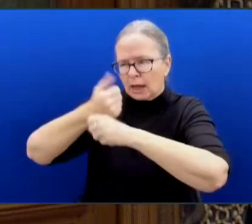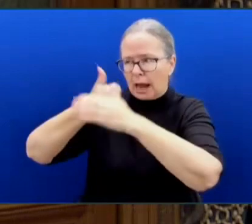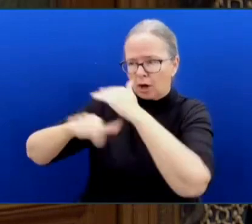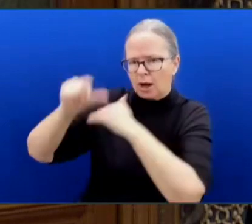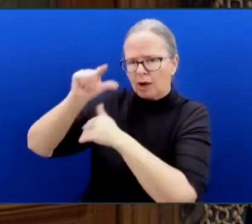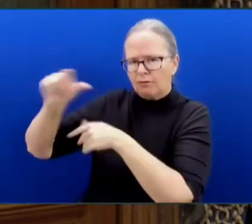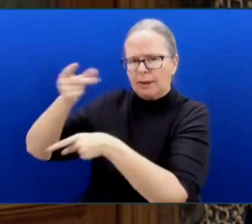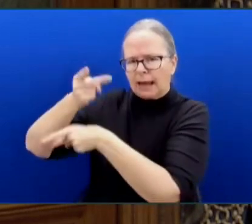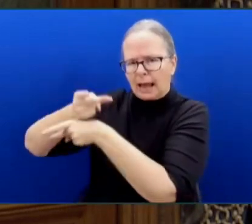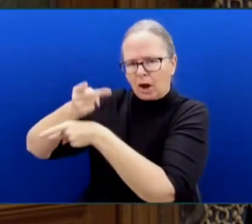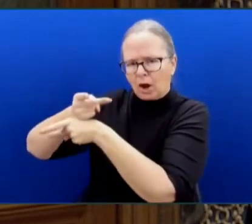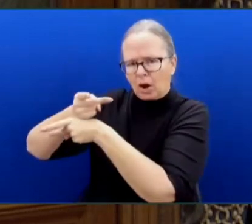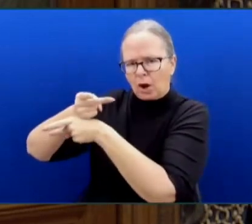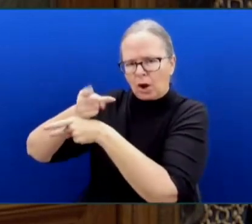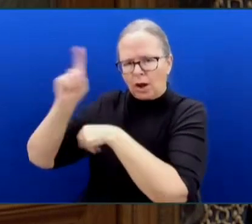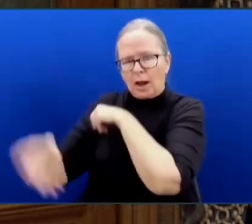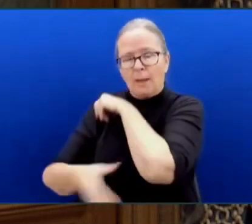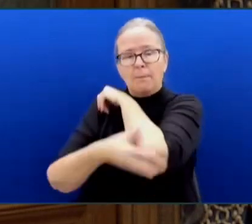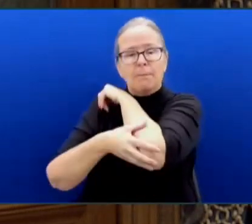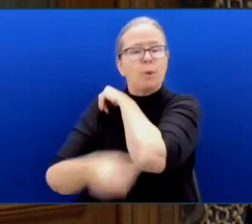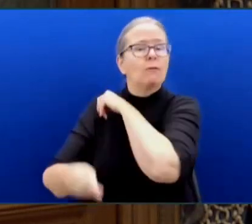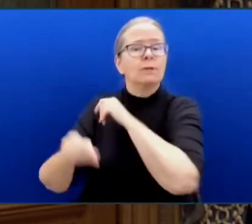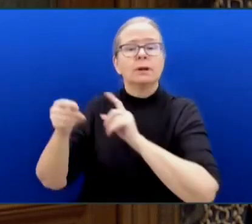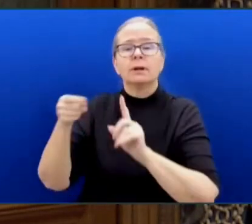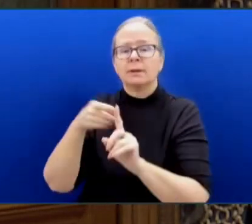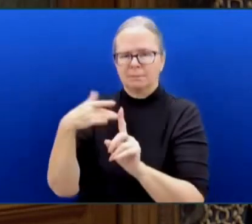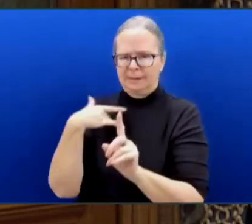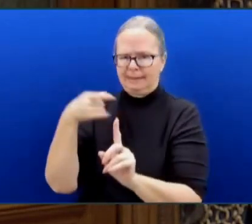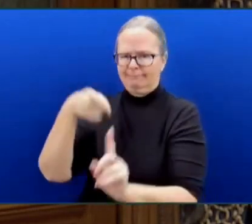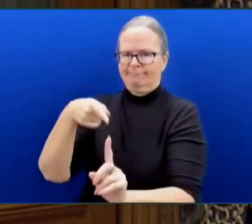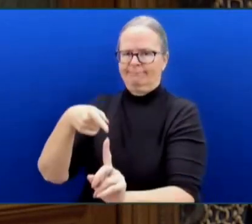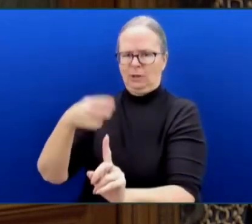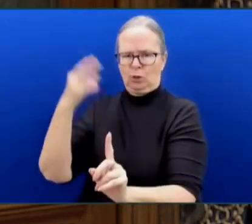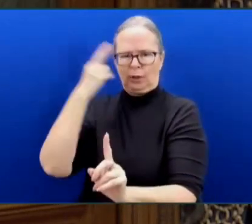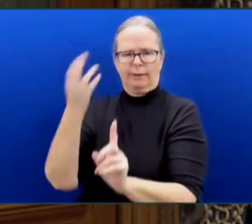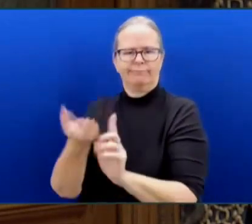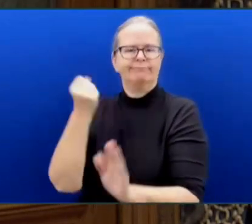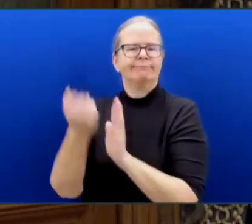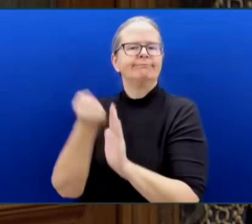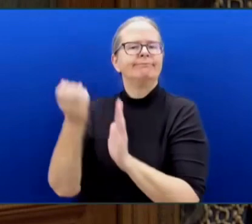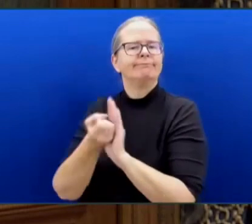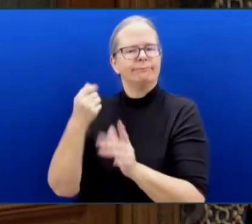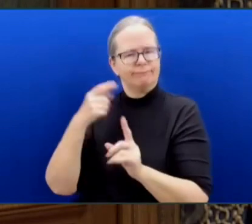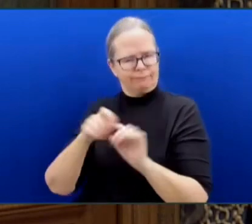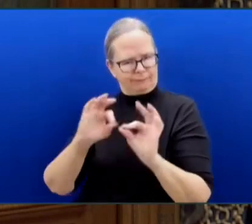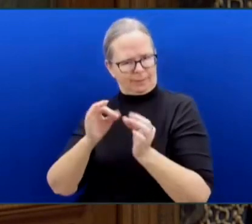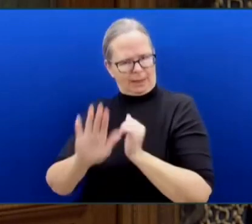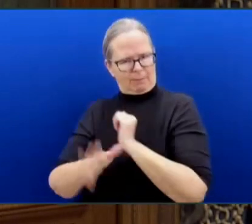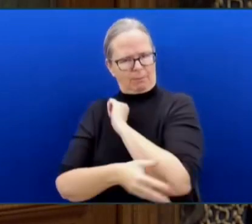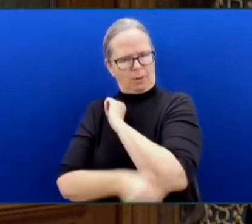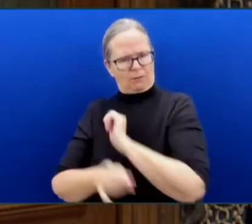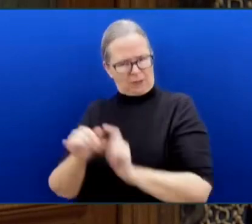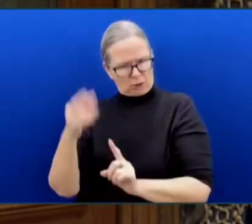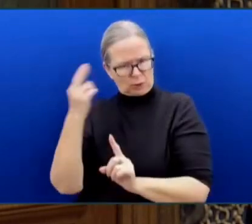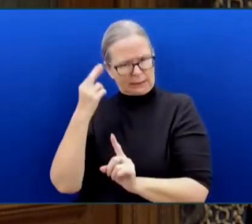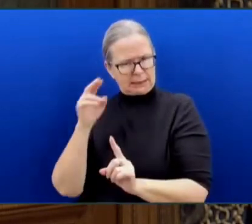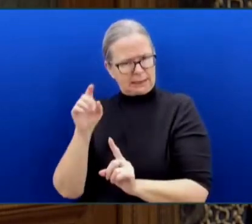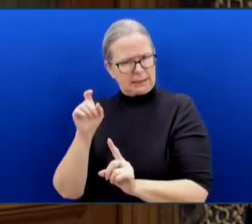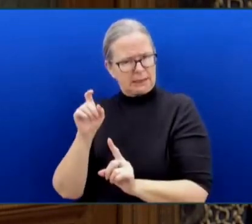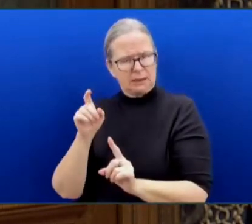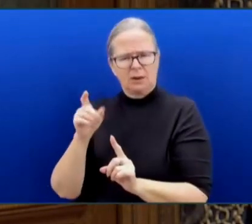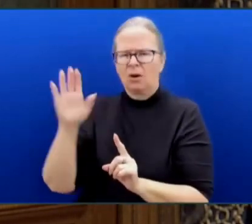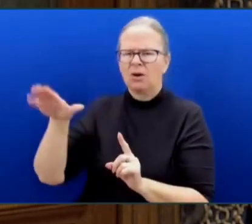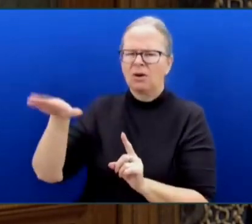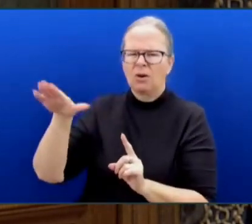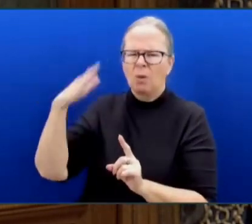being removed from their families. To the Premier, wouldn't it be more compassionate and make more economic sense to spend the money on